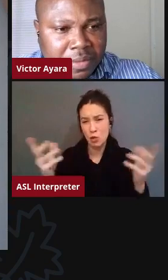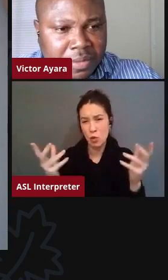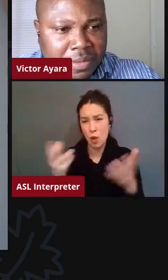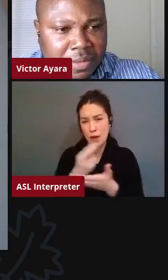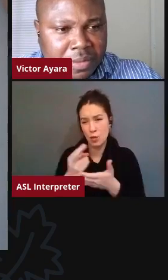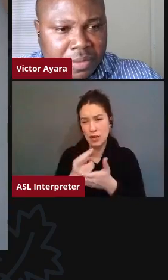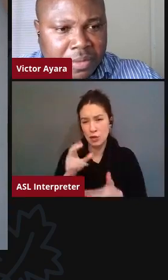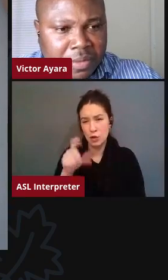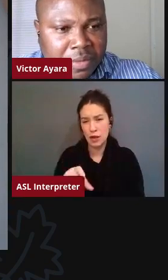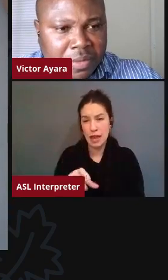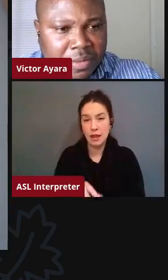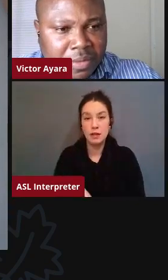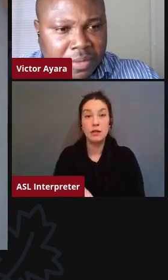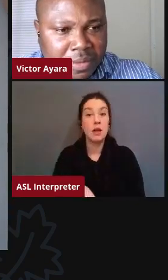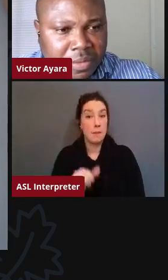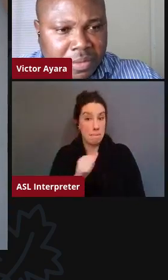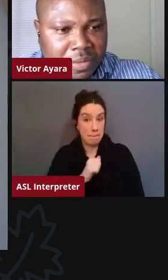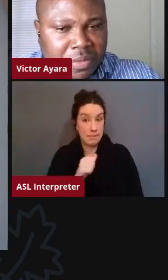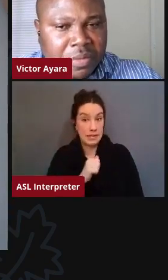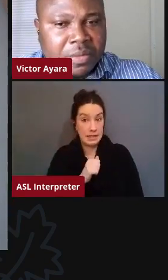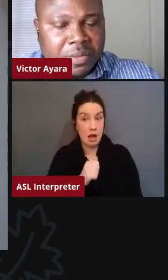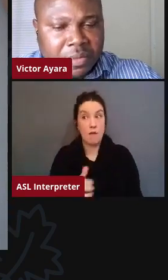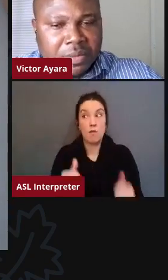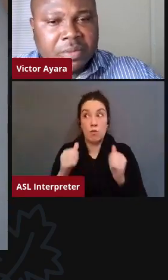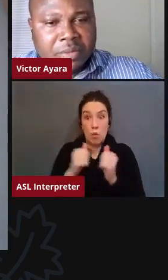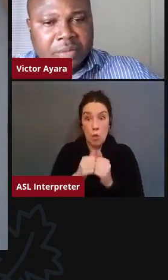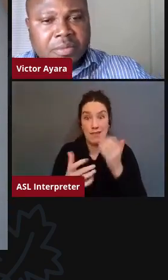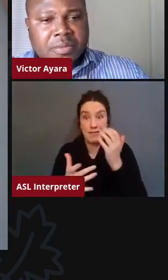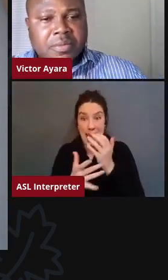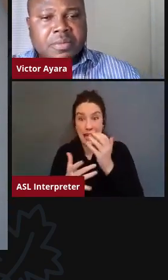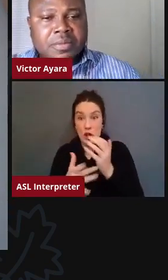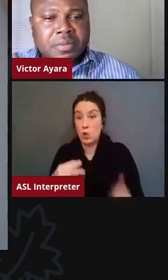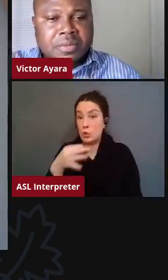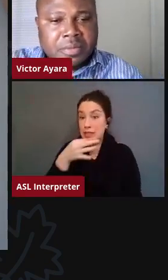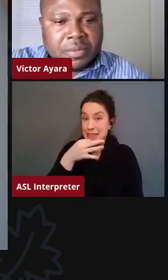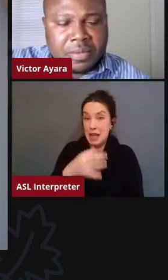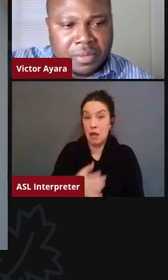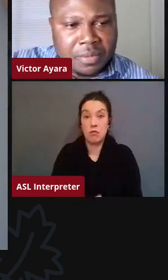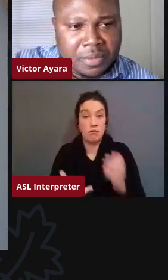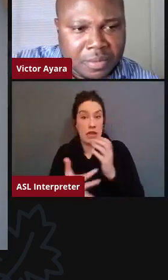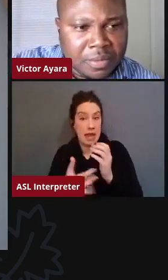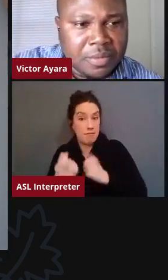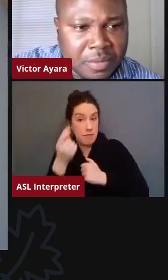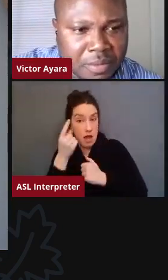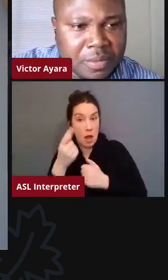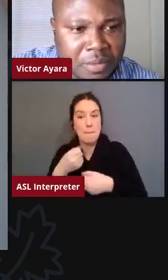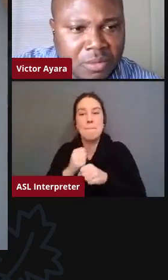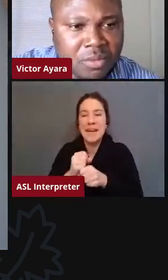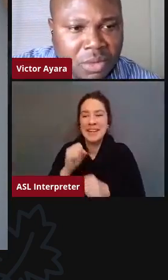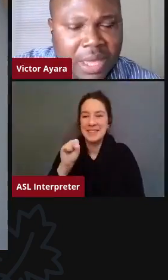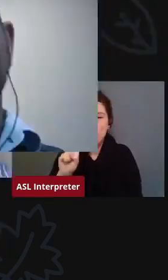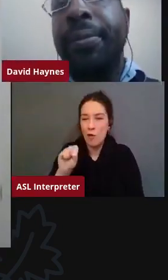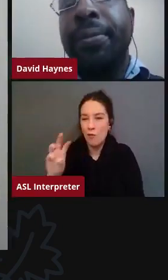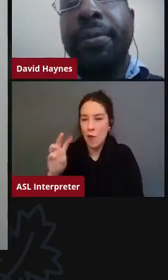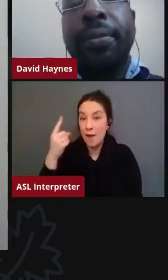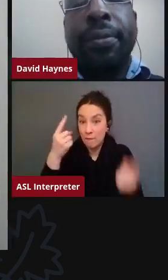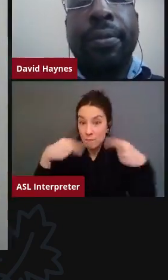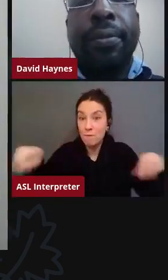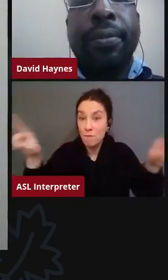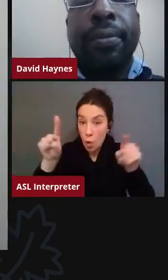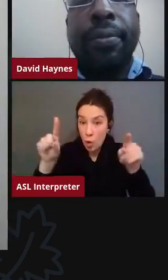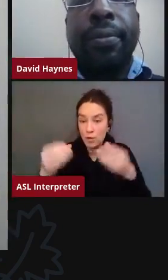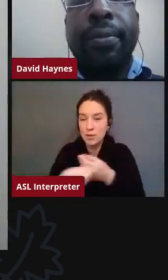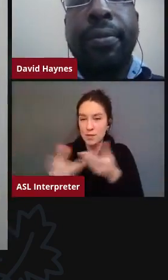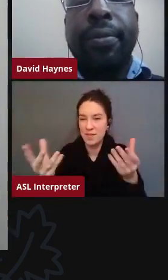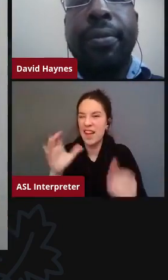someone like myself that's very good with the technical expertise and technology to make the software that you need. Thank you so much.